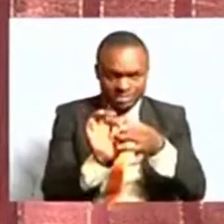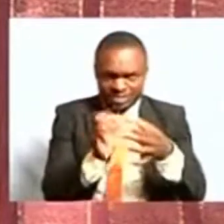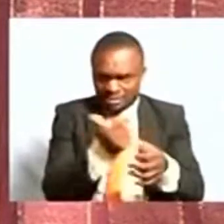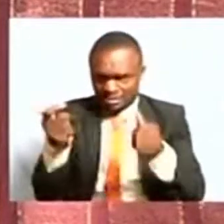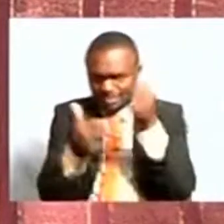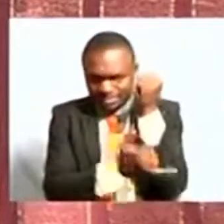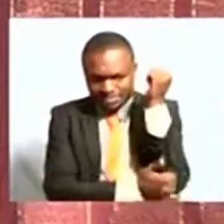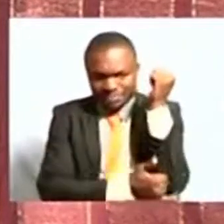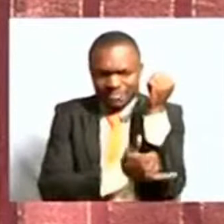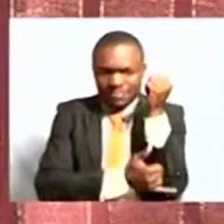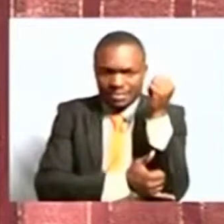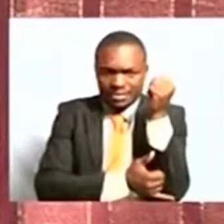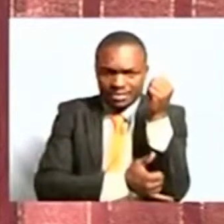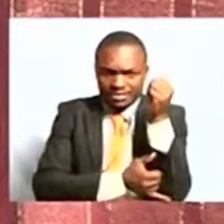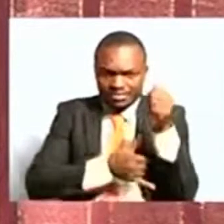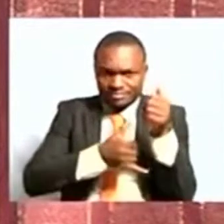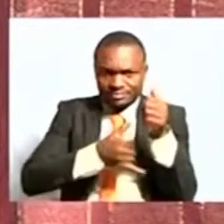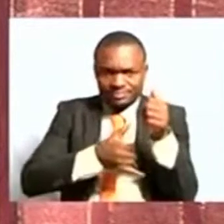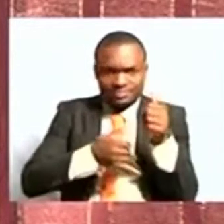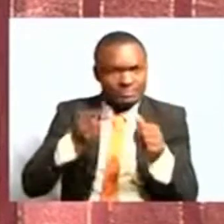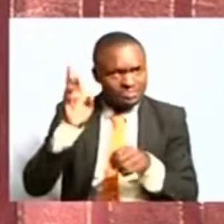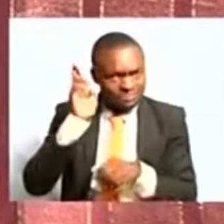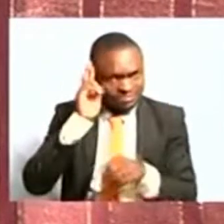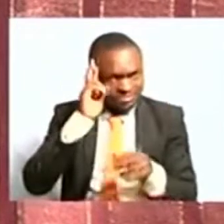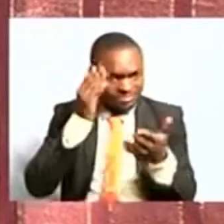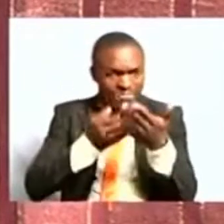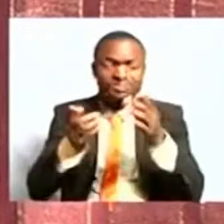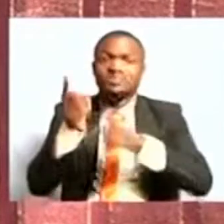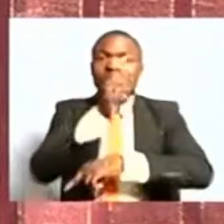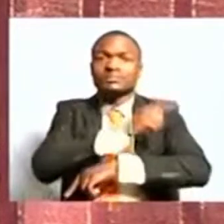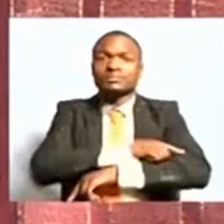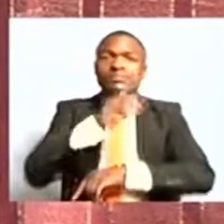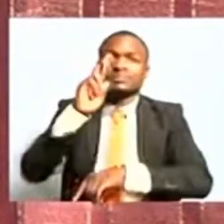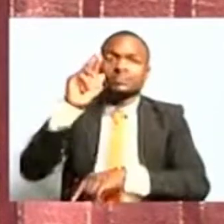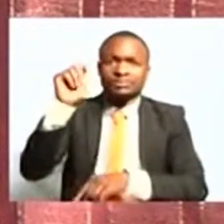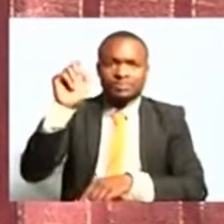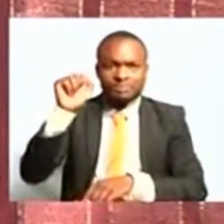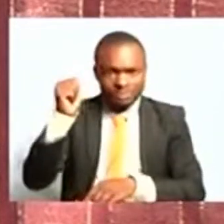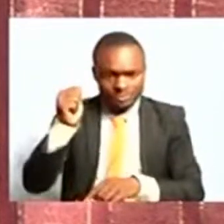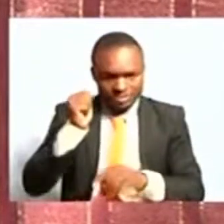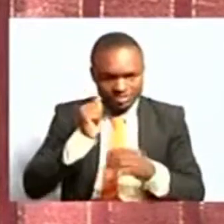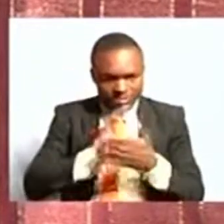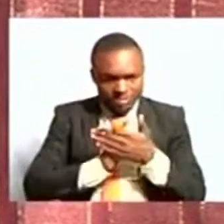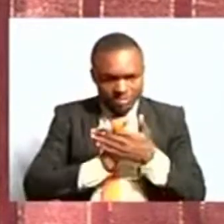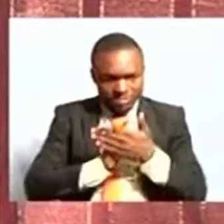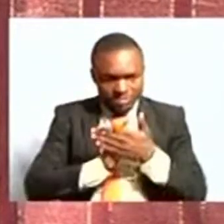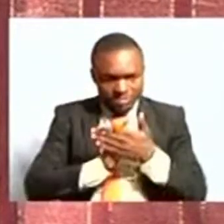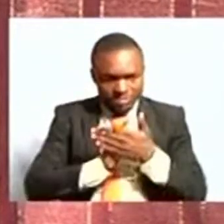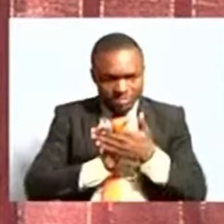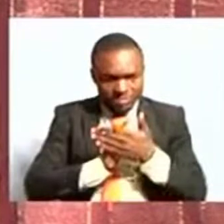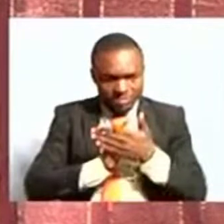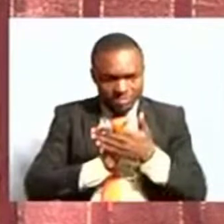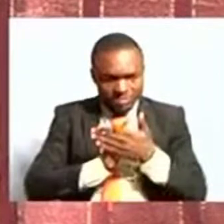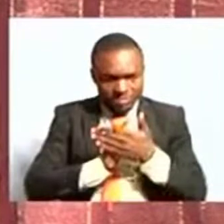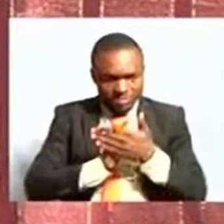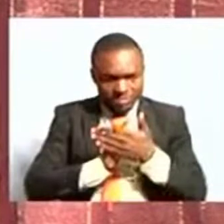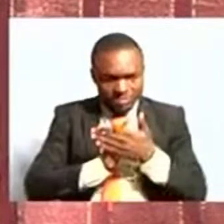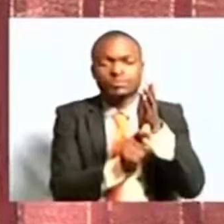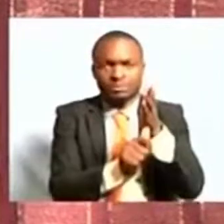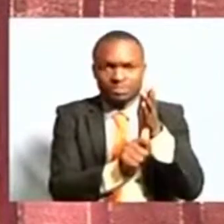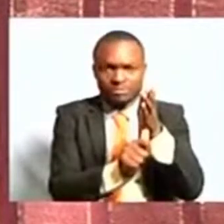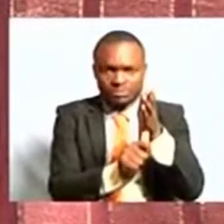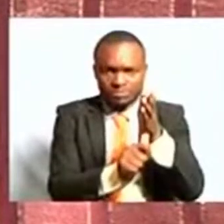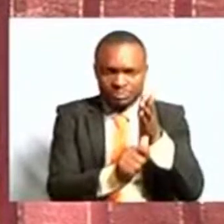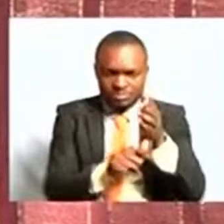countries to commemorate this day. And the Road Transport and Safety Agency, as the lead agency in road safety, is in